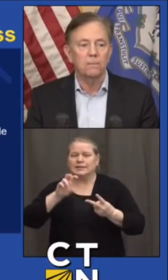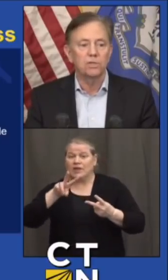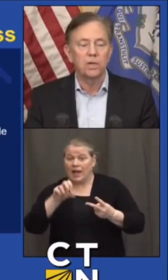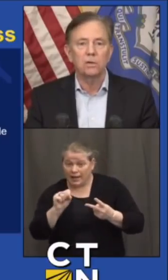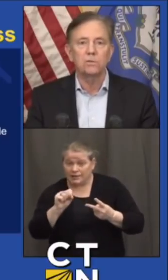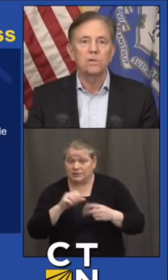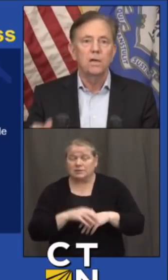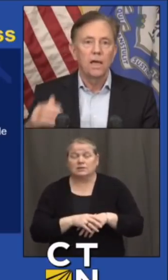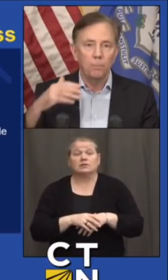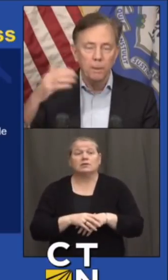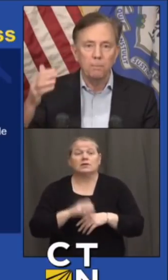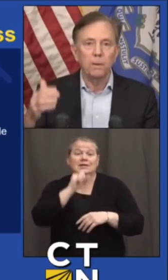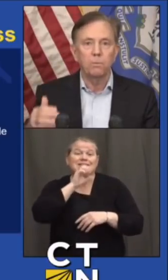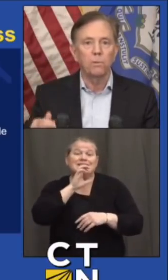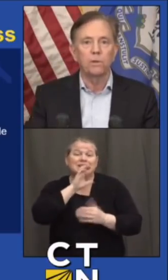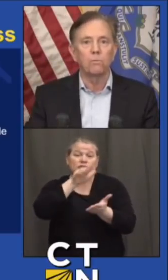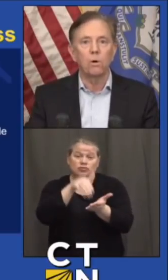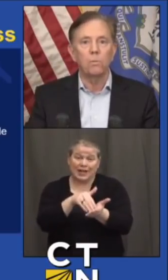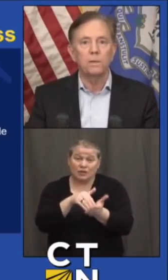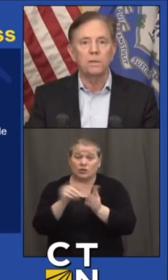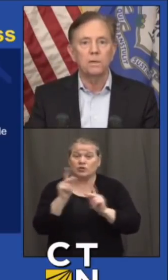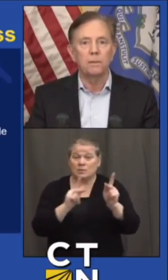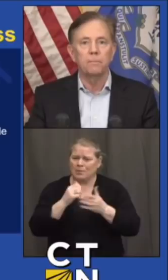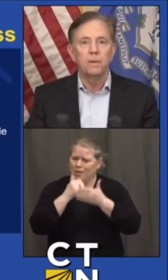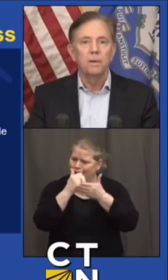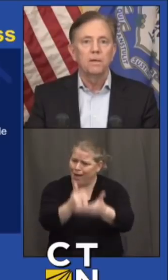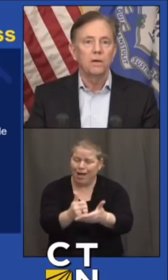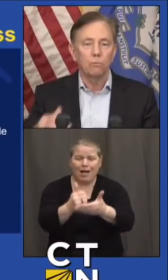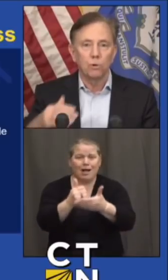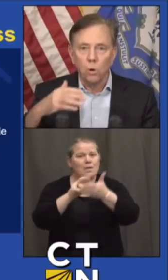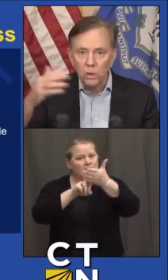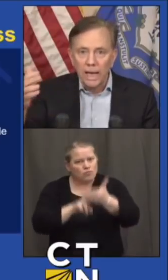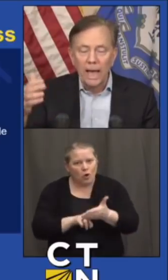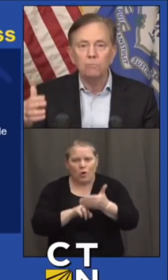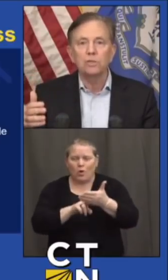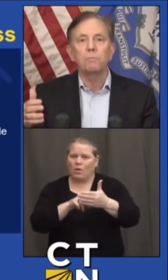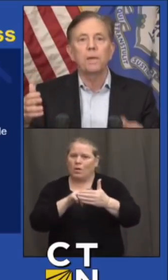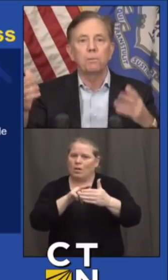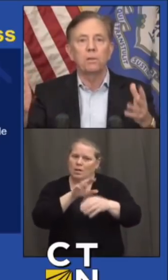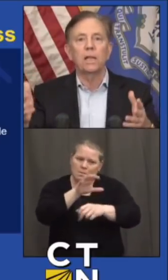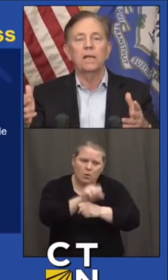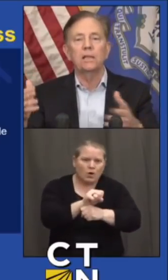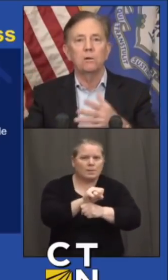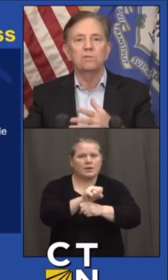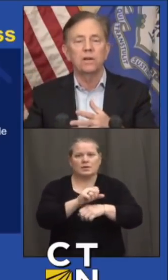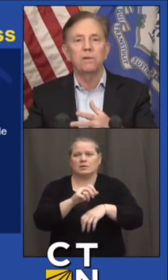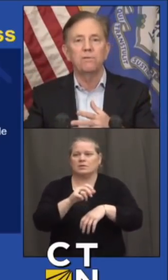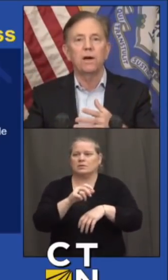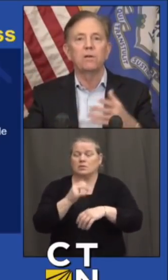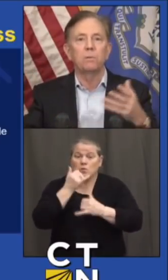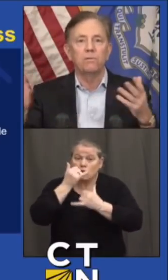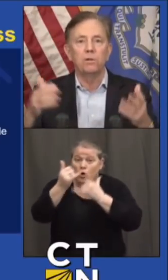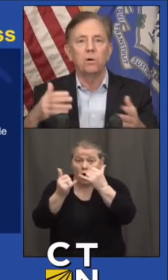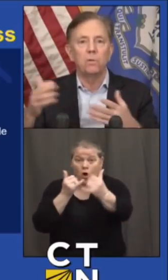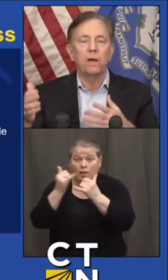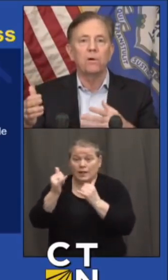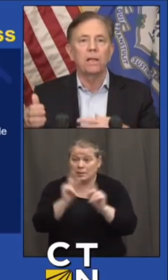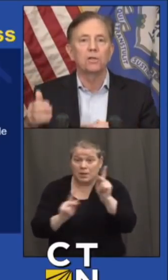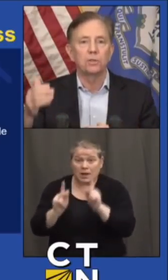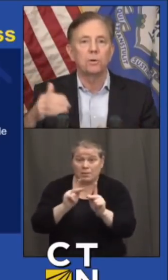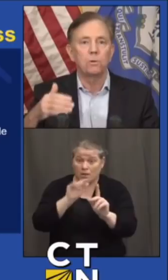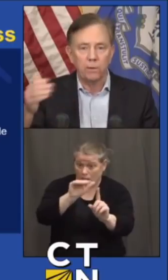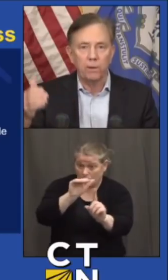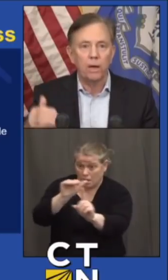senior centers, helping people with enrollment, calling out to people, letting those 75 and above know they